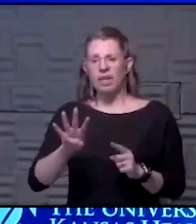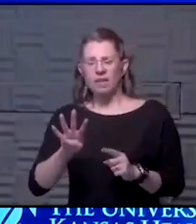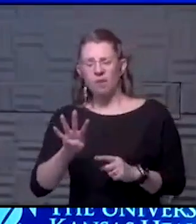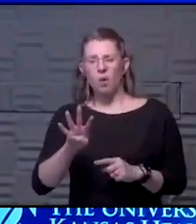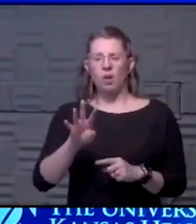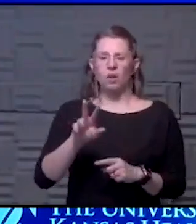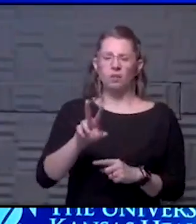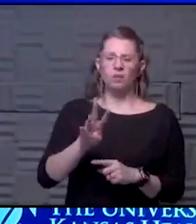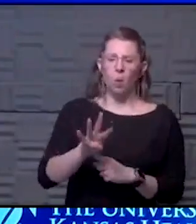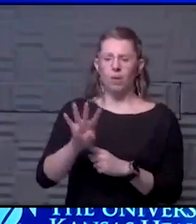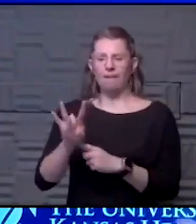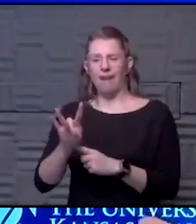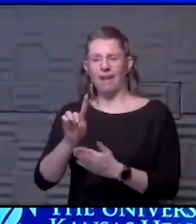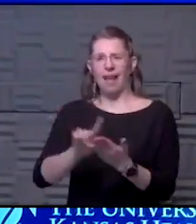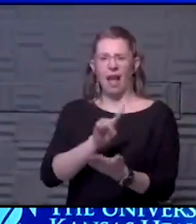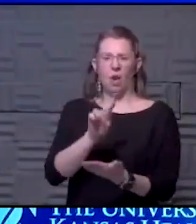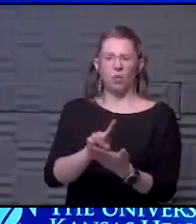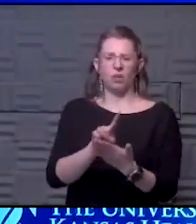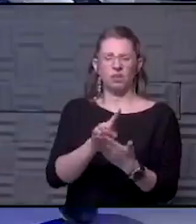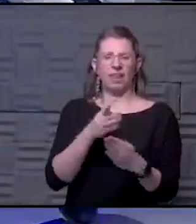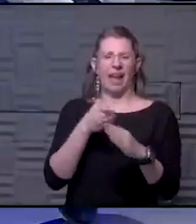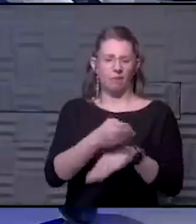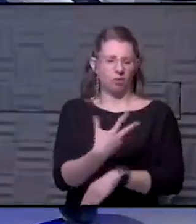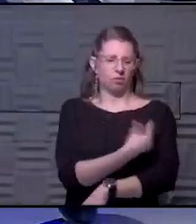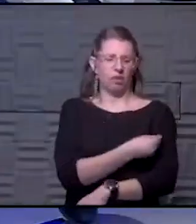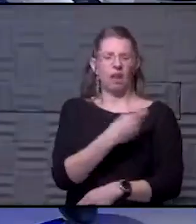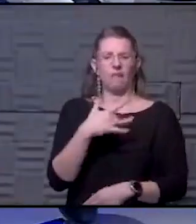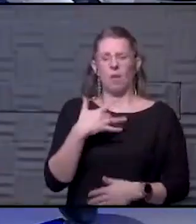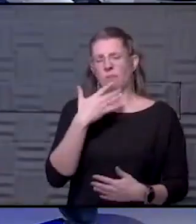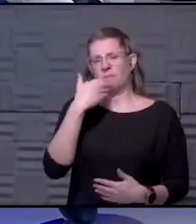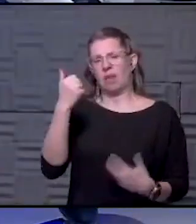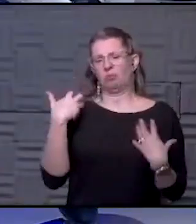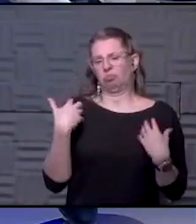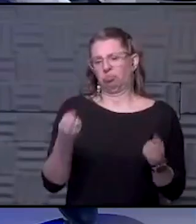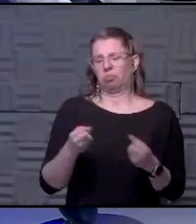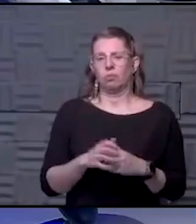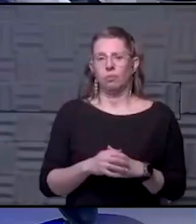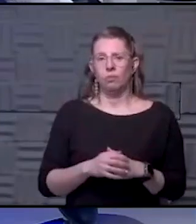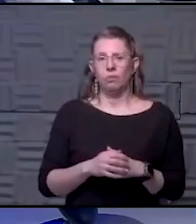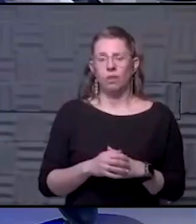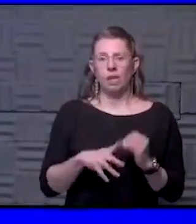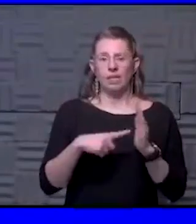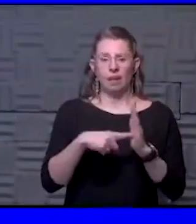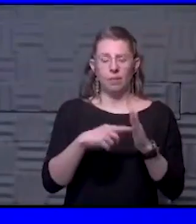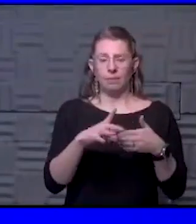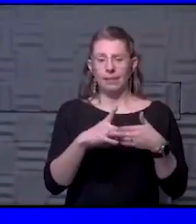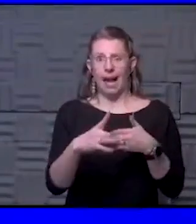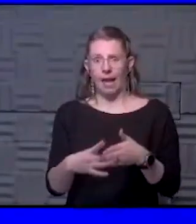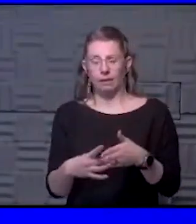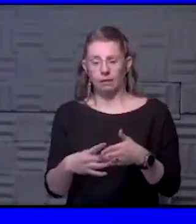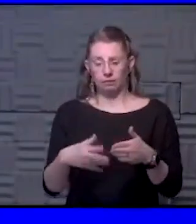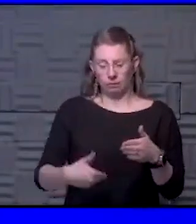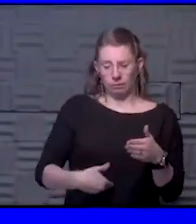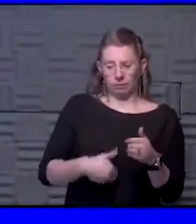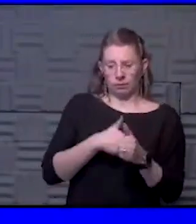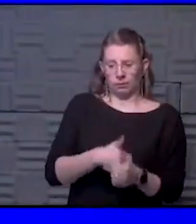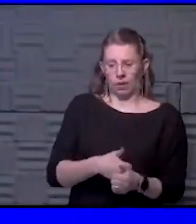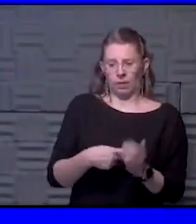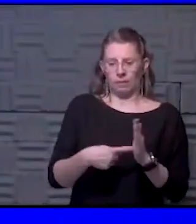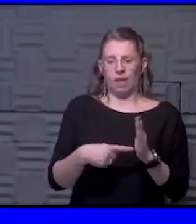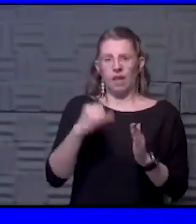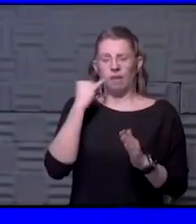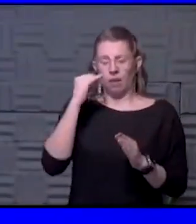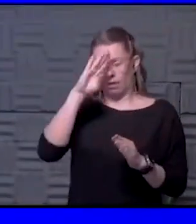hours post-vaccine after that, then I was feeling better, Nate. Yeah, I guess I would say just let your symptoms guide you, right? So if you're having